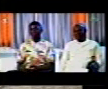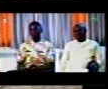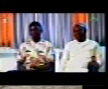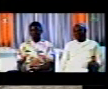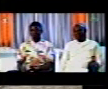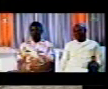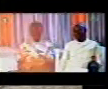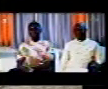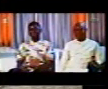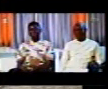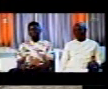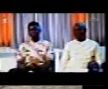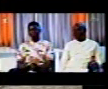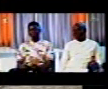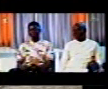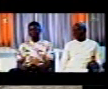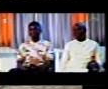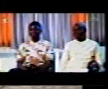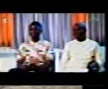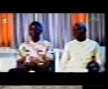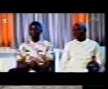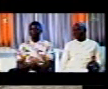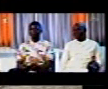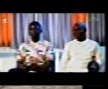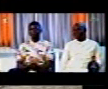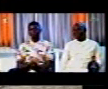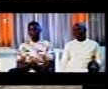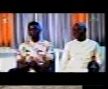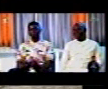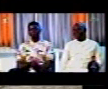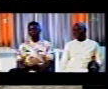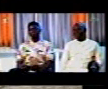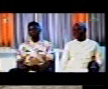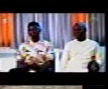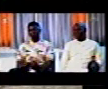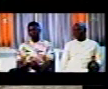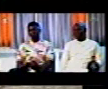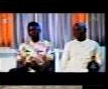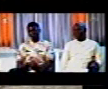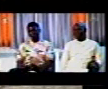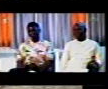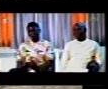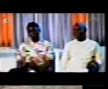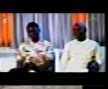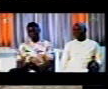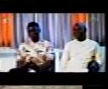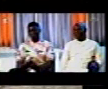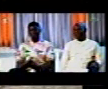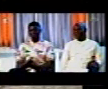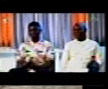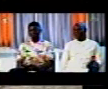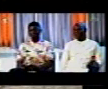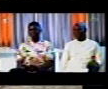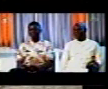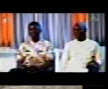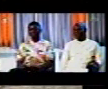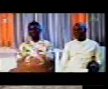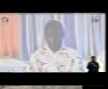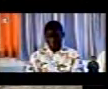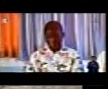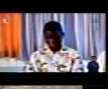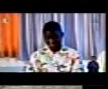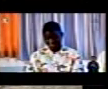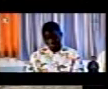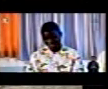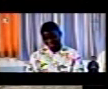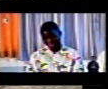this glory is too big, this glory is too big, this glory is too big, as if they are the one that designed that glory there. And so they carry that glory, they